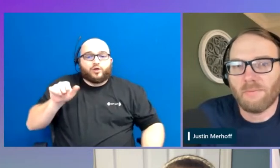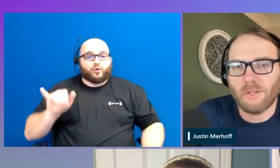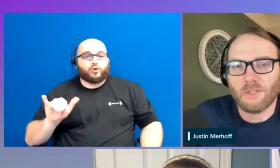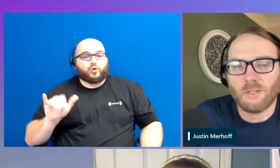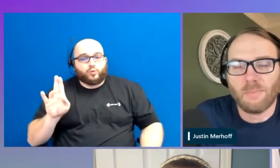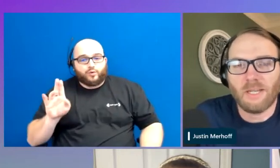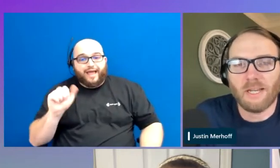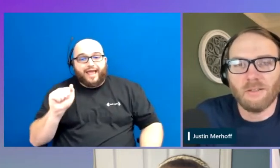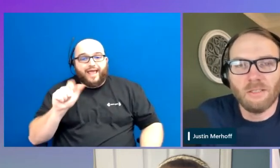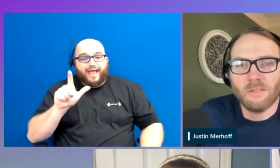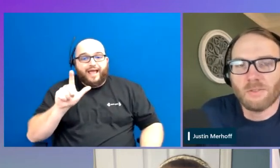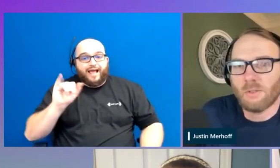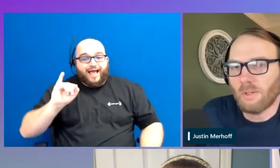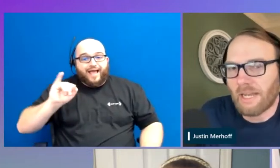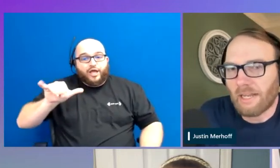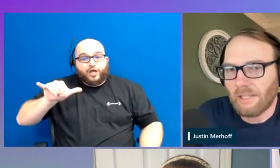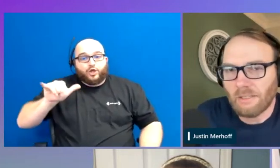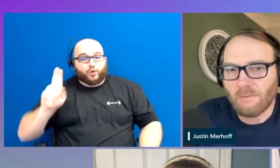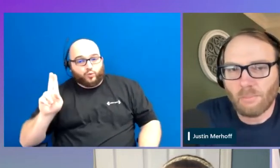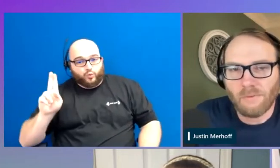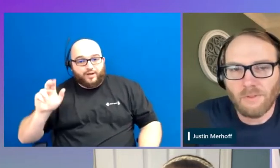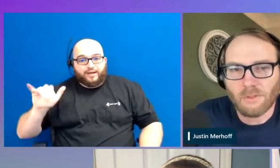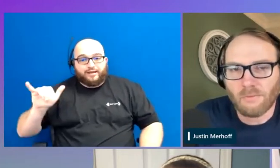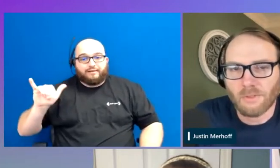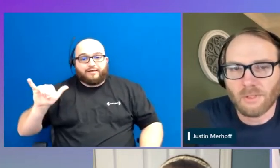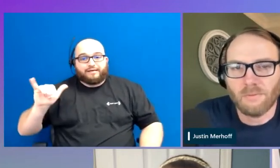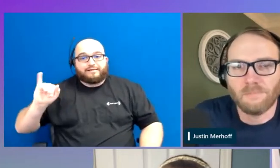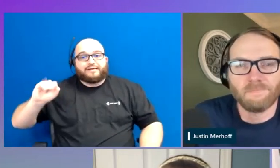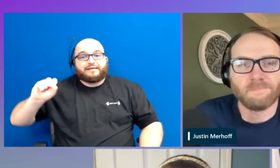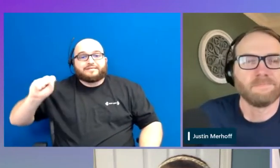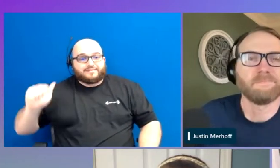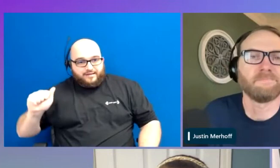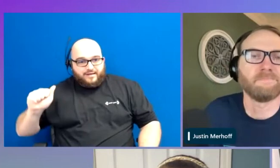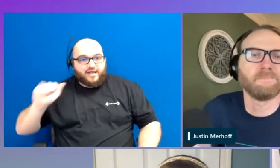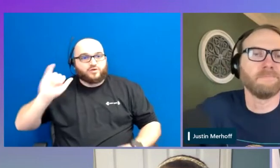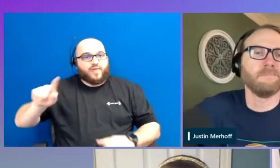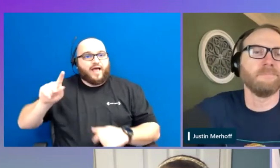where my friendship began. So Ali, give a brief intro of yourself.